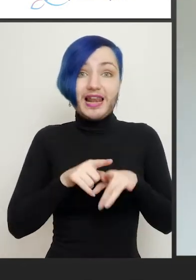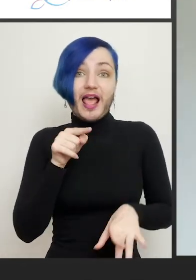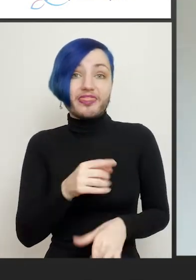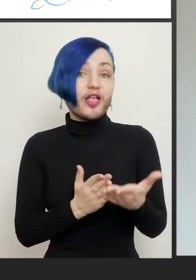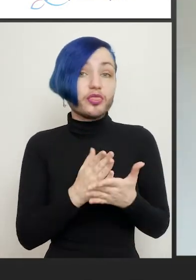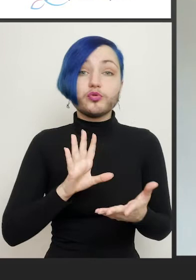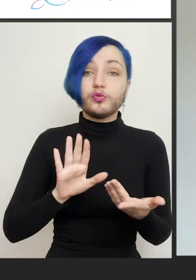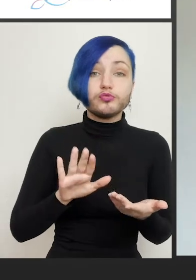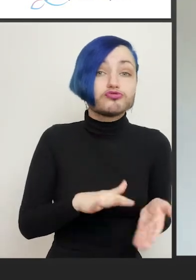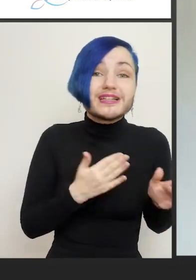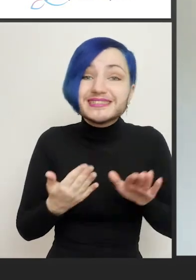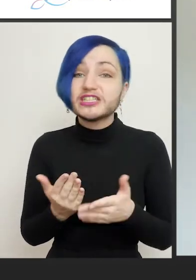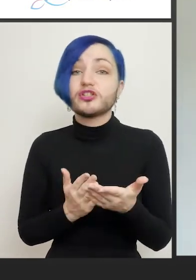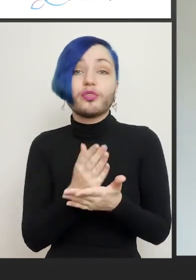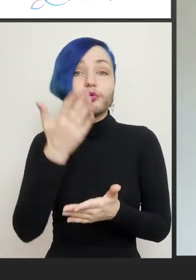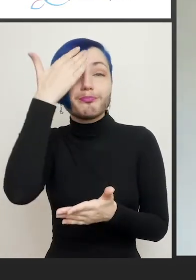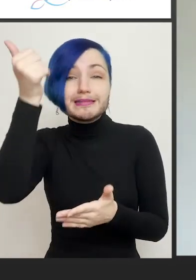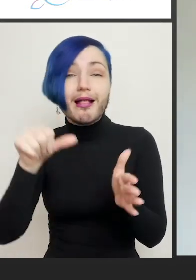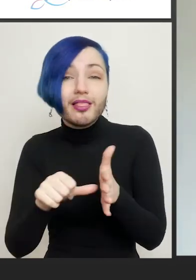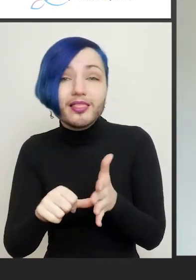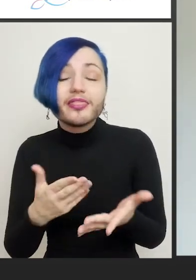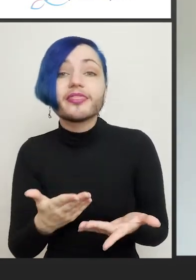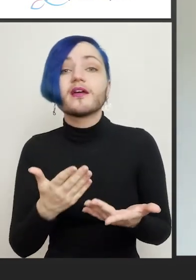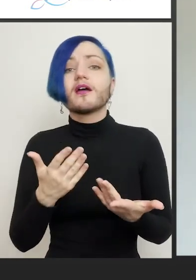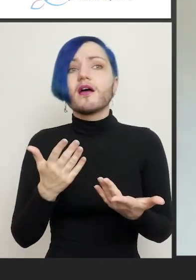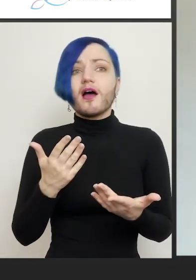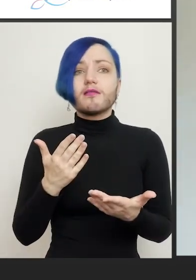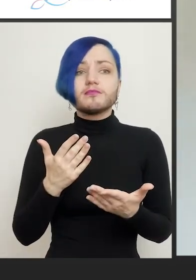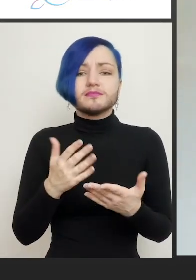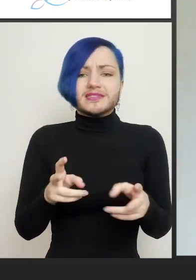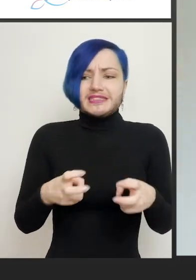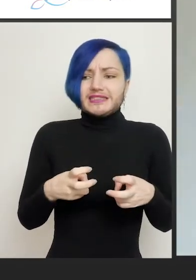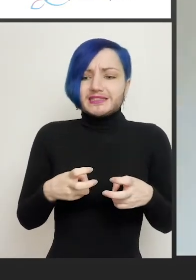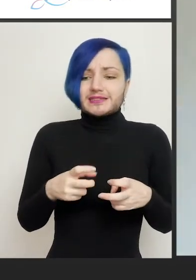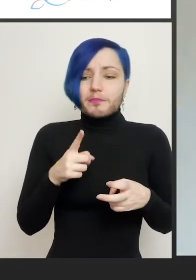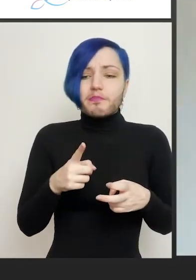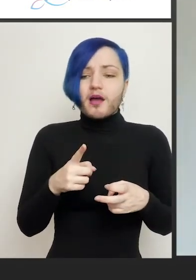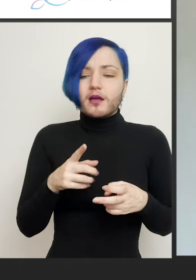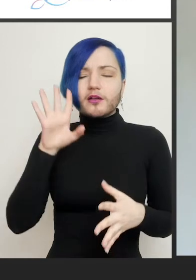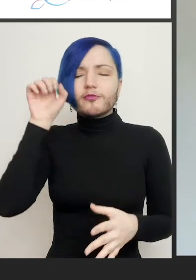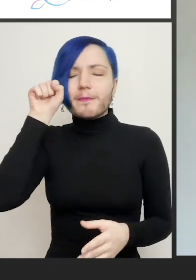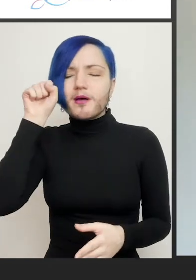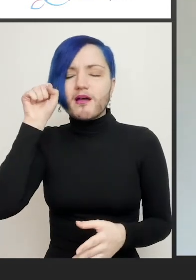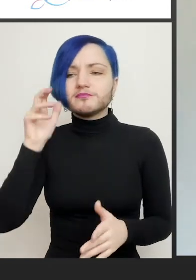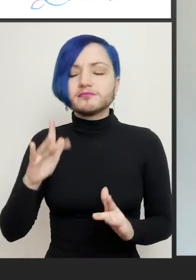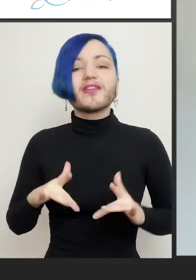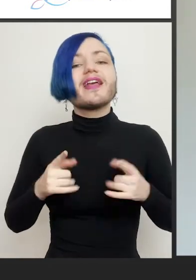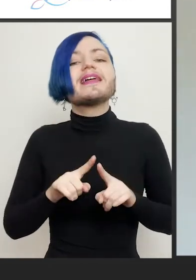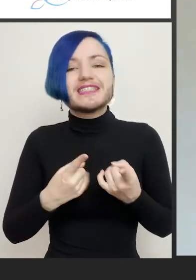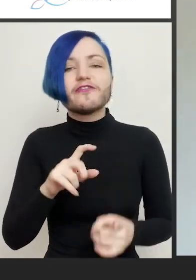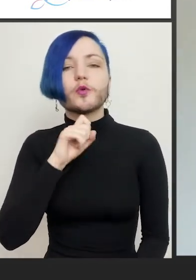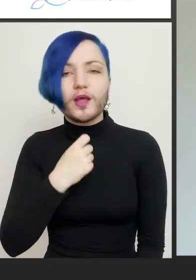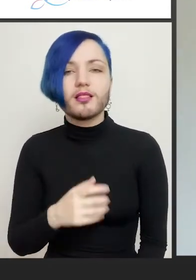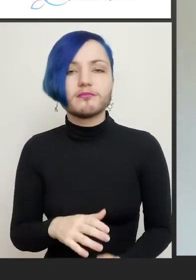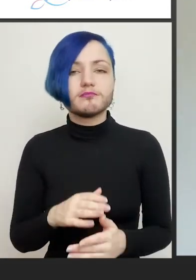transition and otherwise, mental health wise, is that actually, you know, this, you won't always feel the way you do now. You might not feel better, but you might feel different. You can't